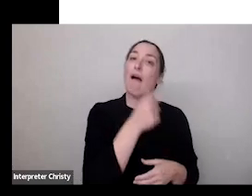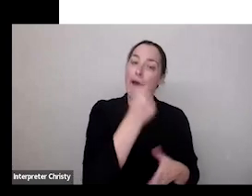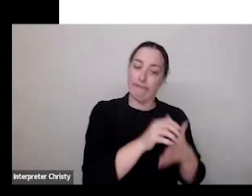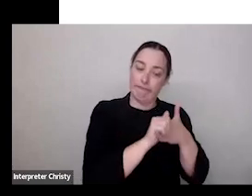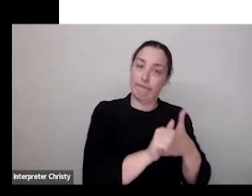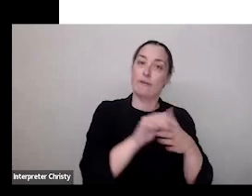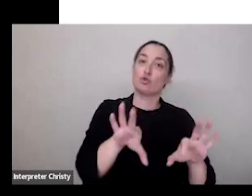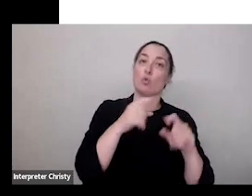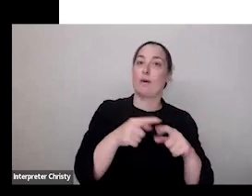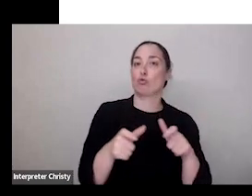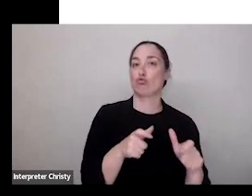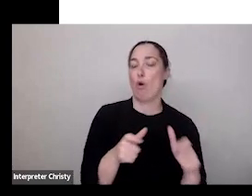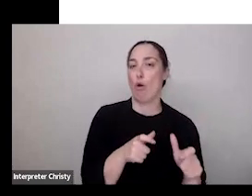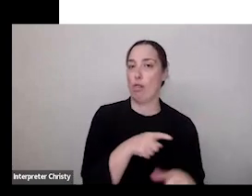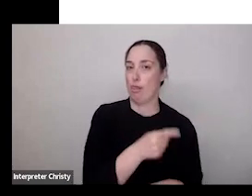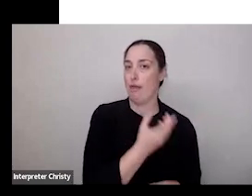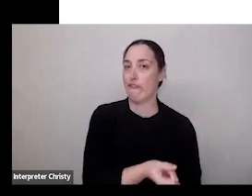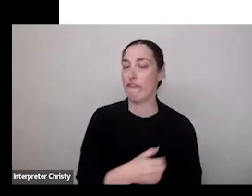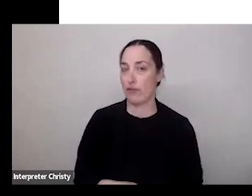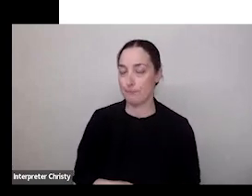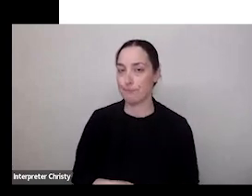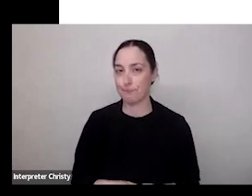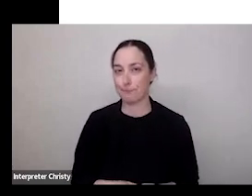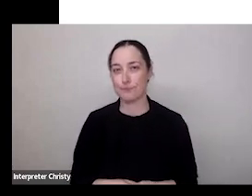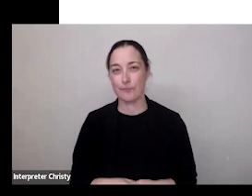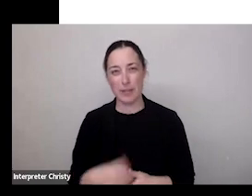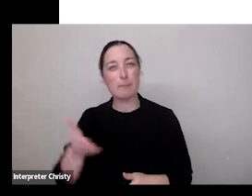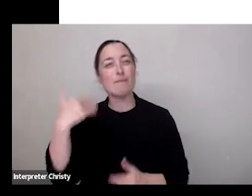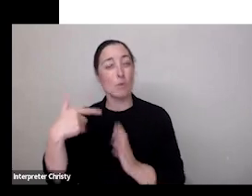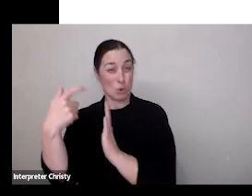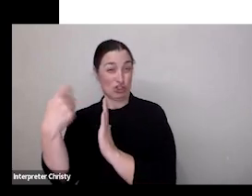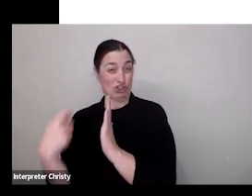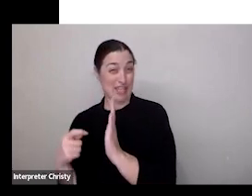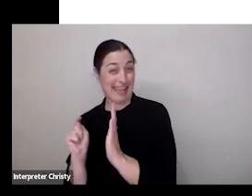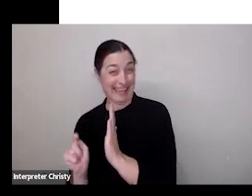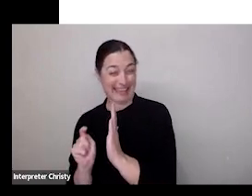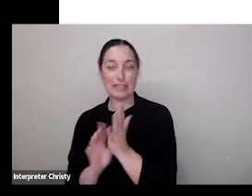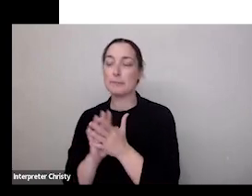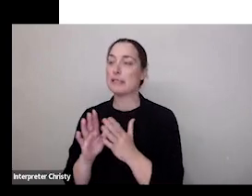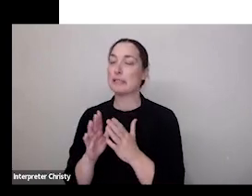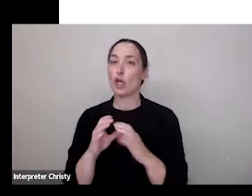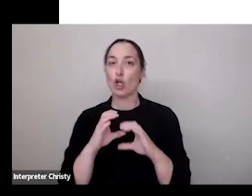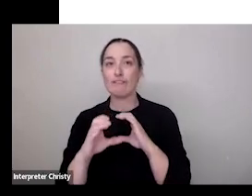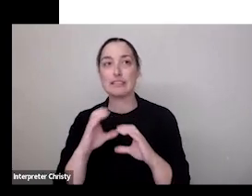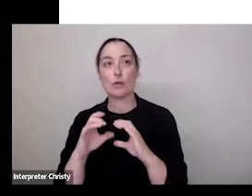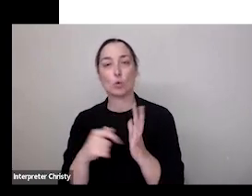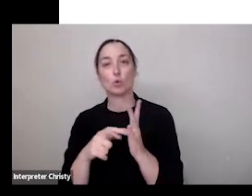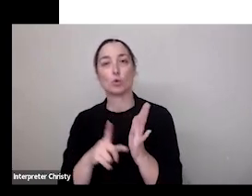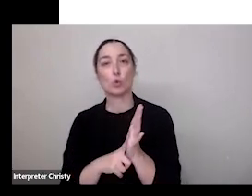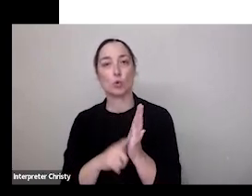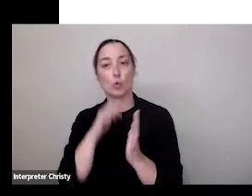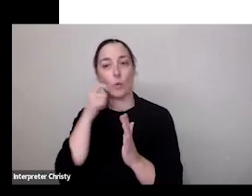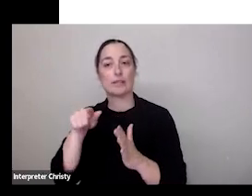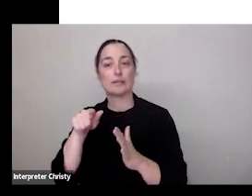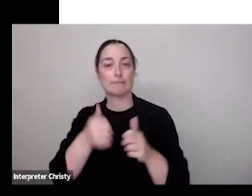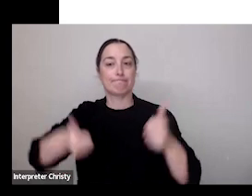process. Whereas when it was more of a checklist approach, the conversation and the tool was always in the provider's hand,